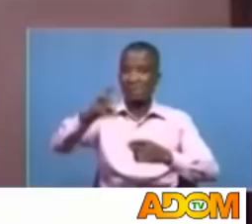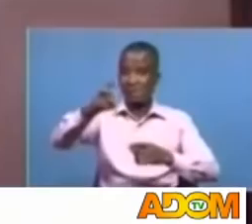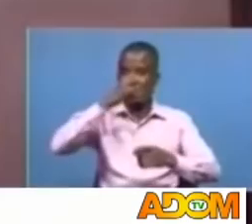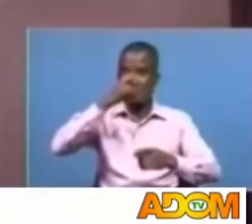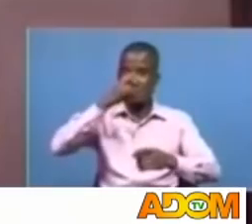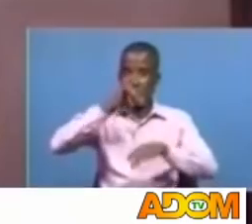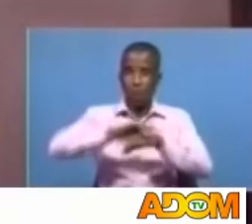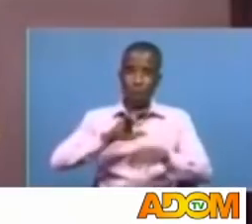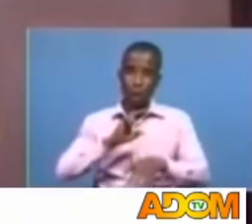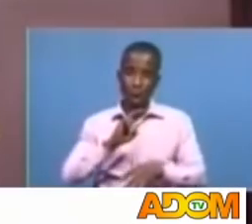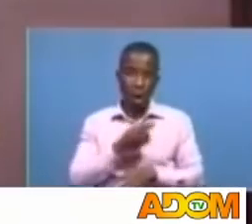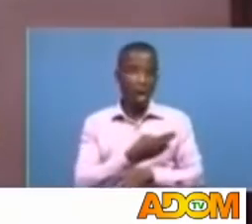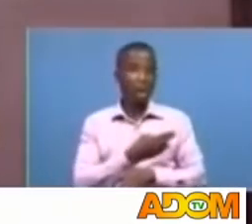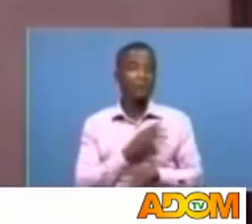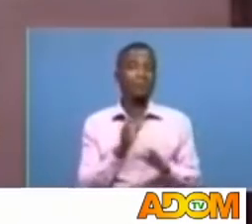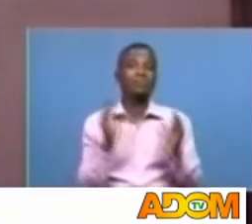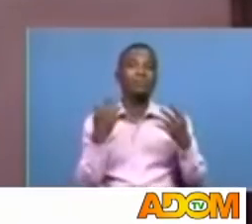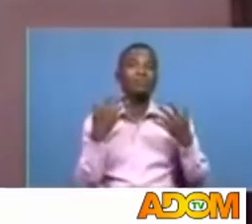the petitioner.